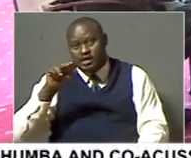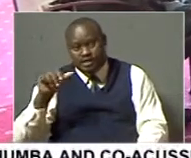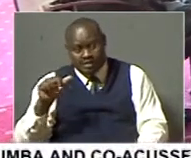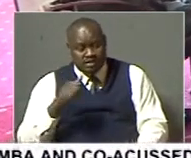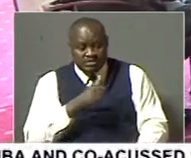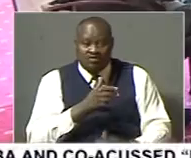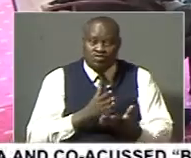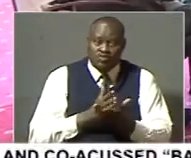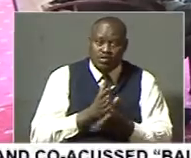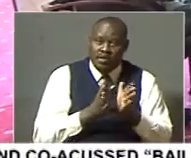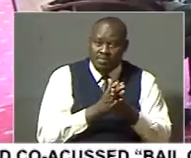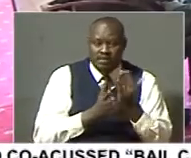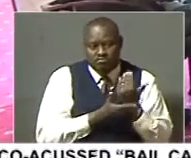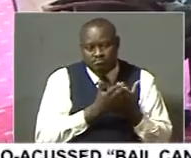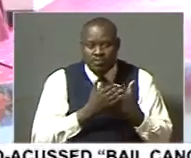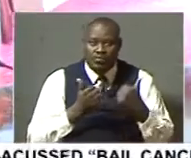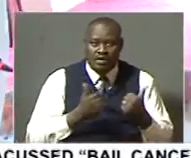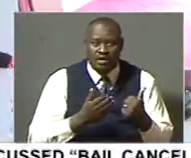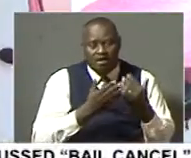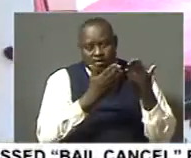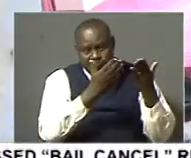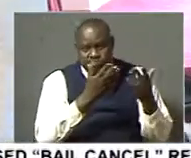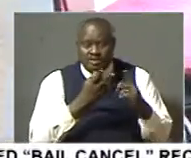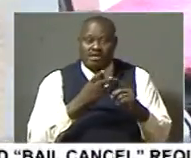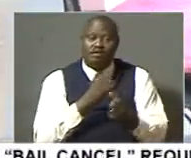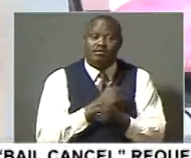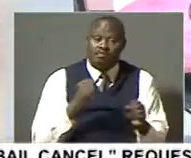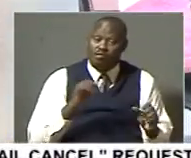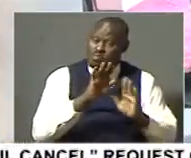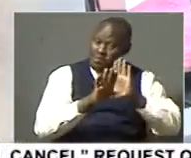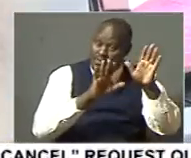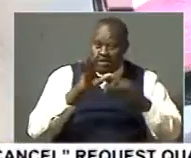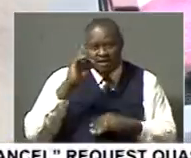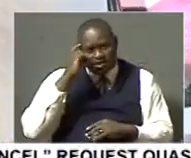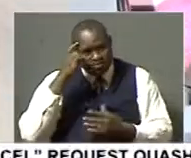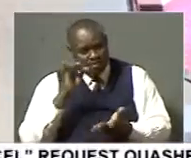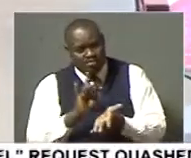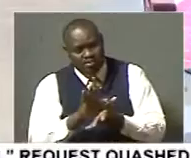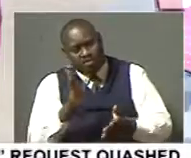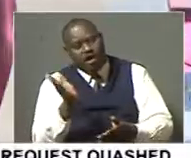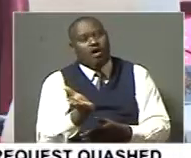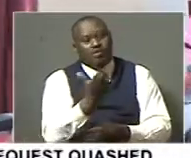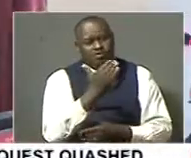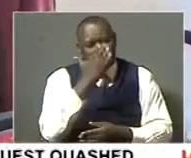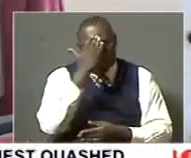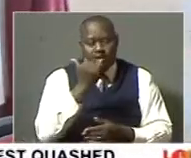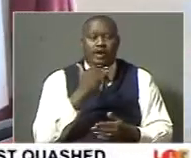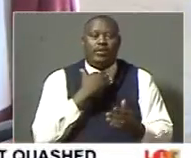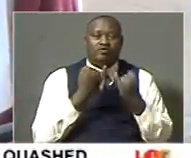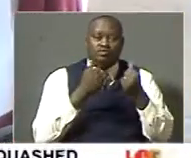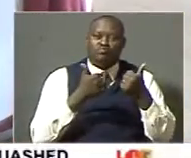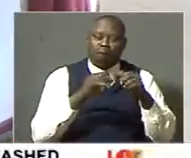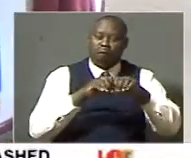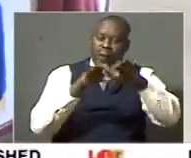that they were treated well and left to go, government expelled them to avoid positive publicity for the